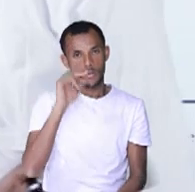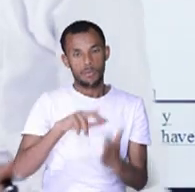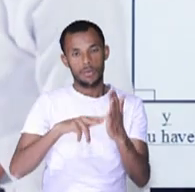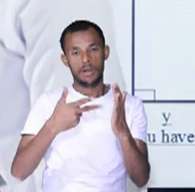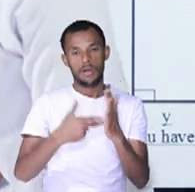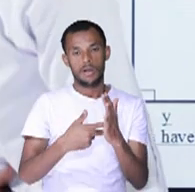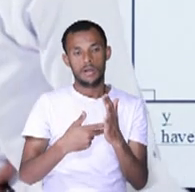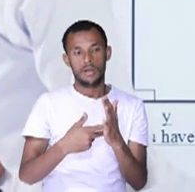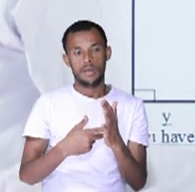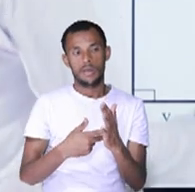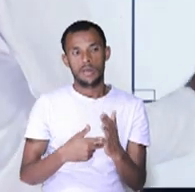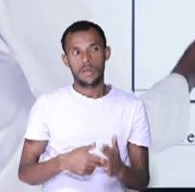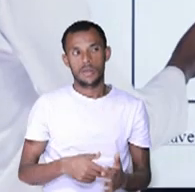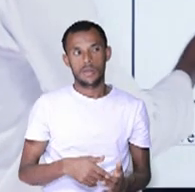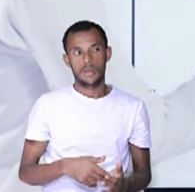meaning